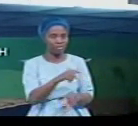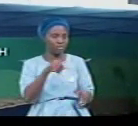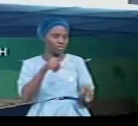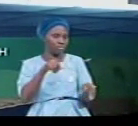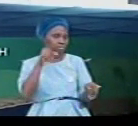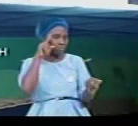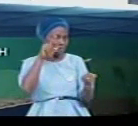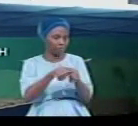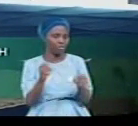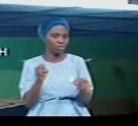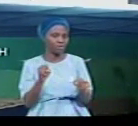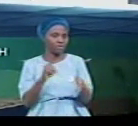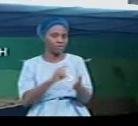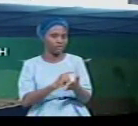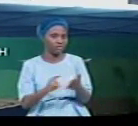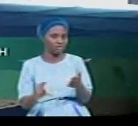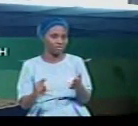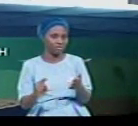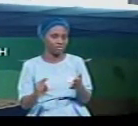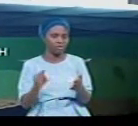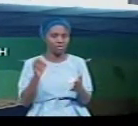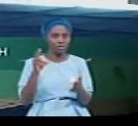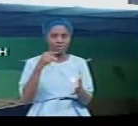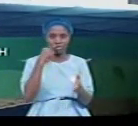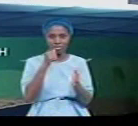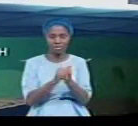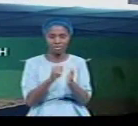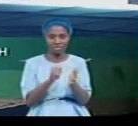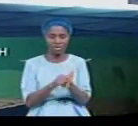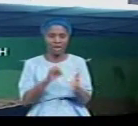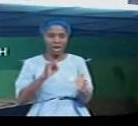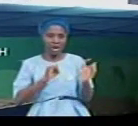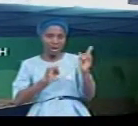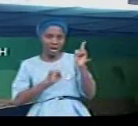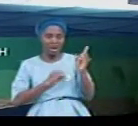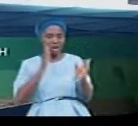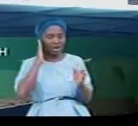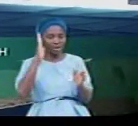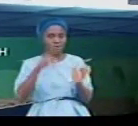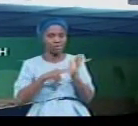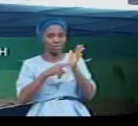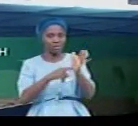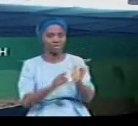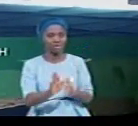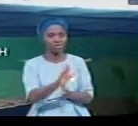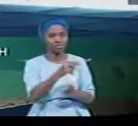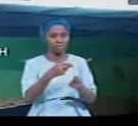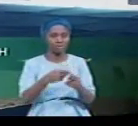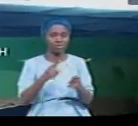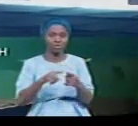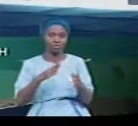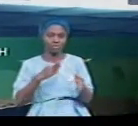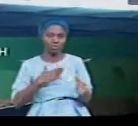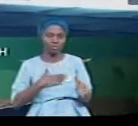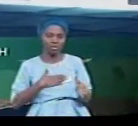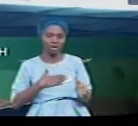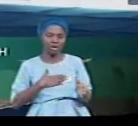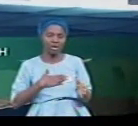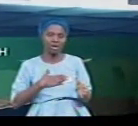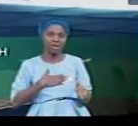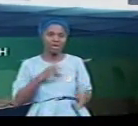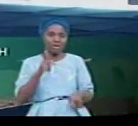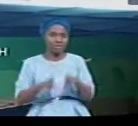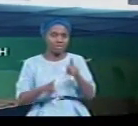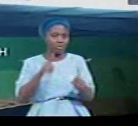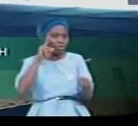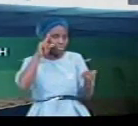In verse 12 it says, saying, I will declare thy name unto my brethren. In the midst